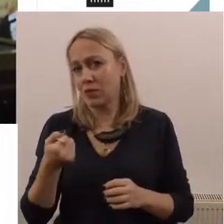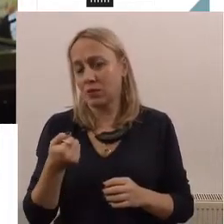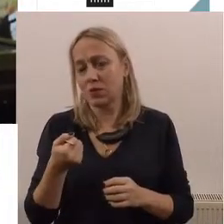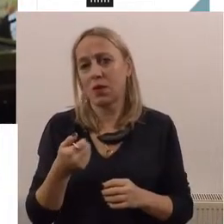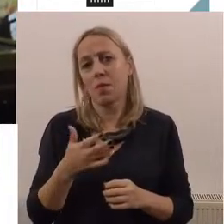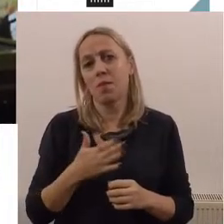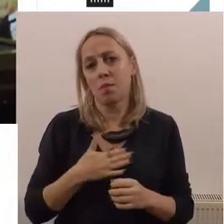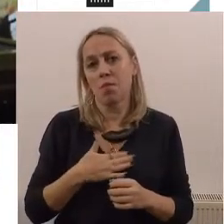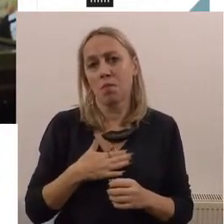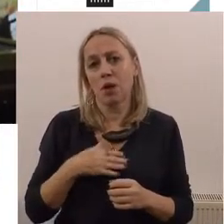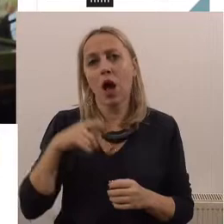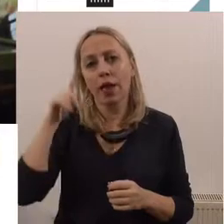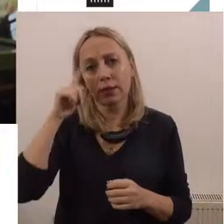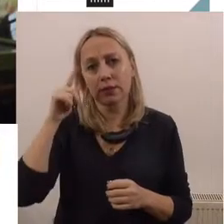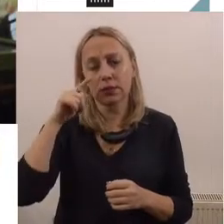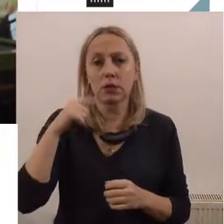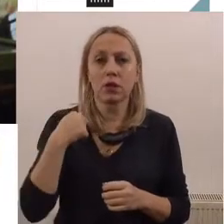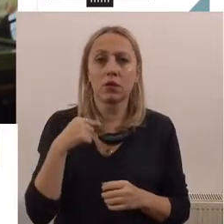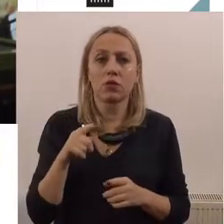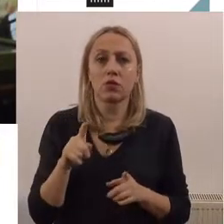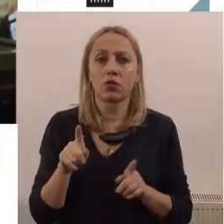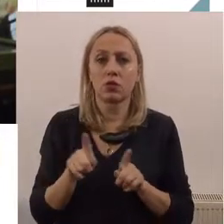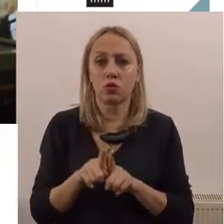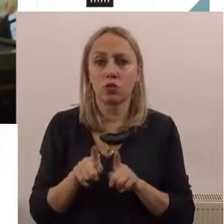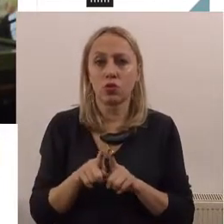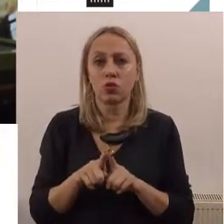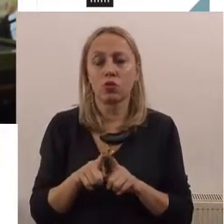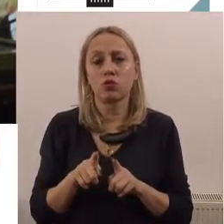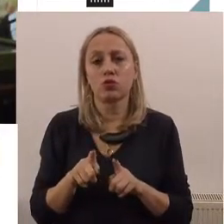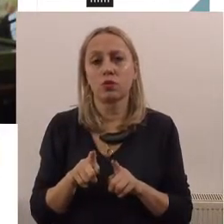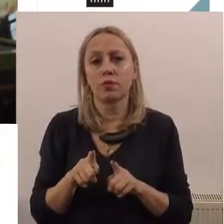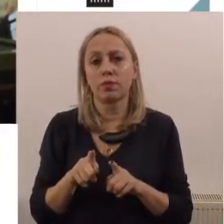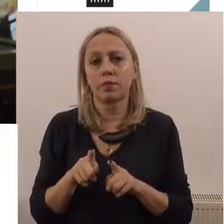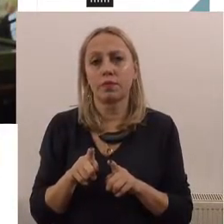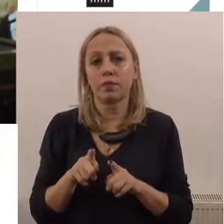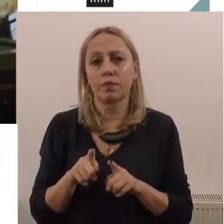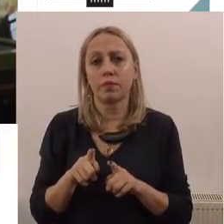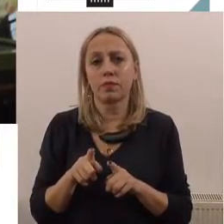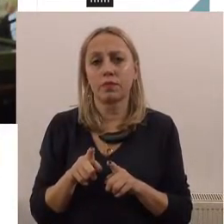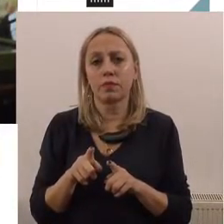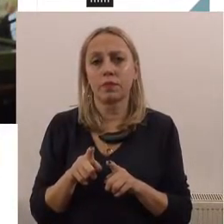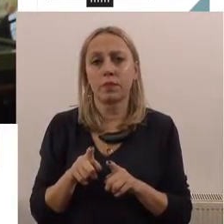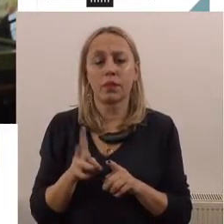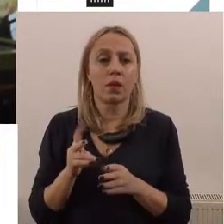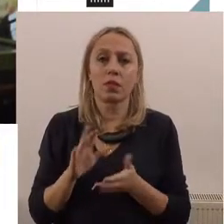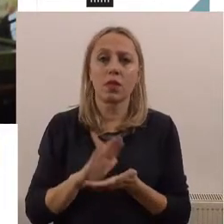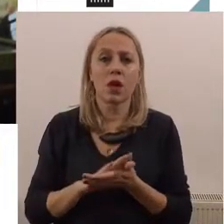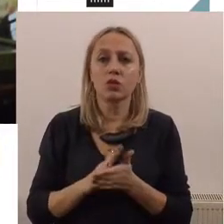Russia. In the international experience, as far as I know,